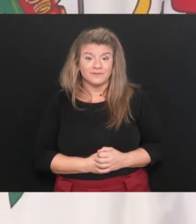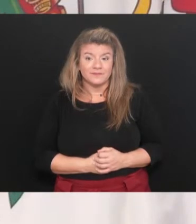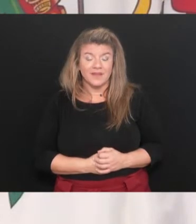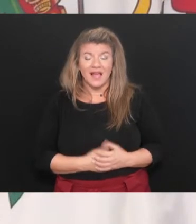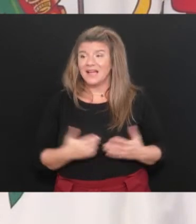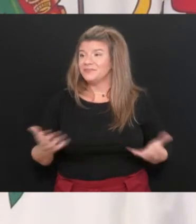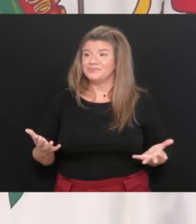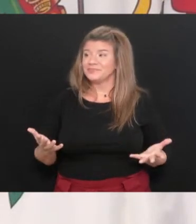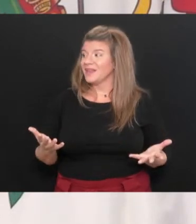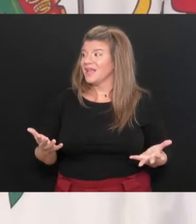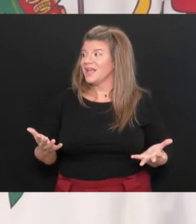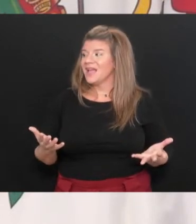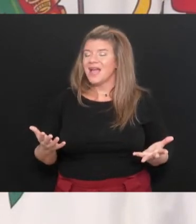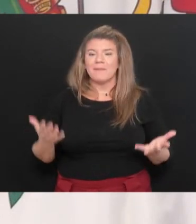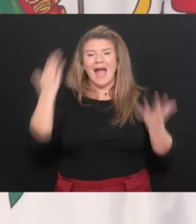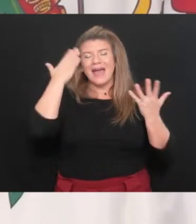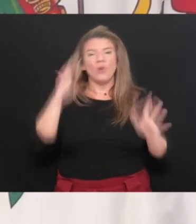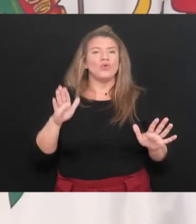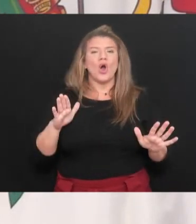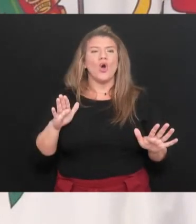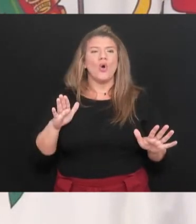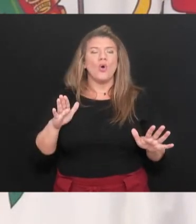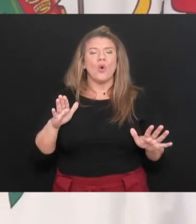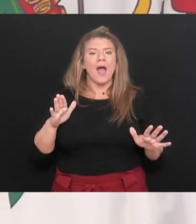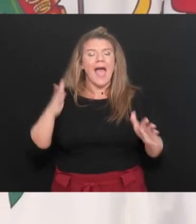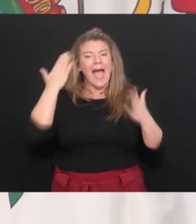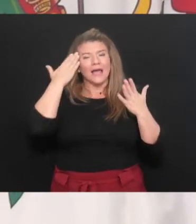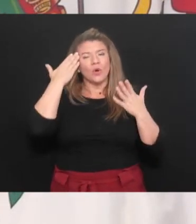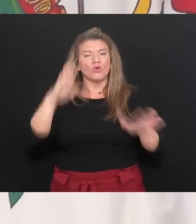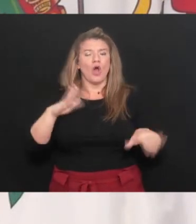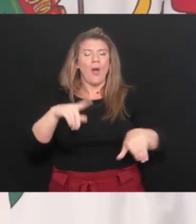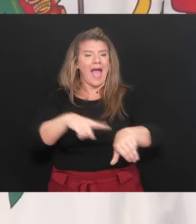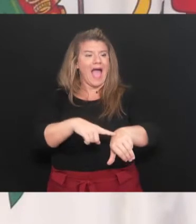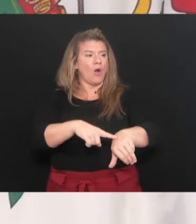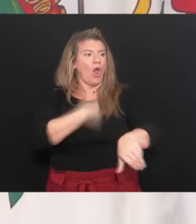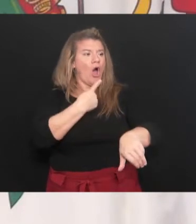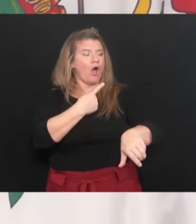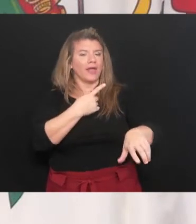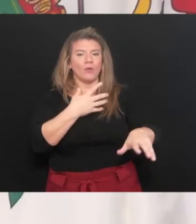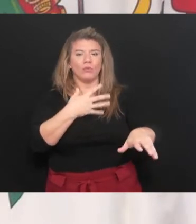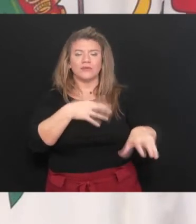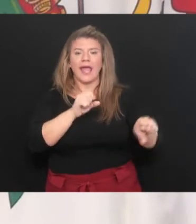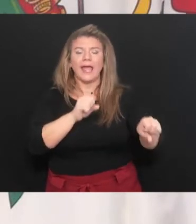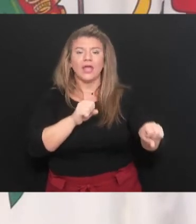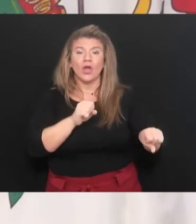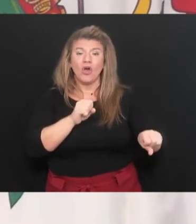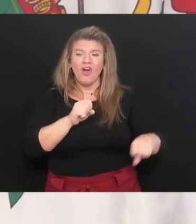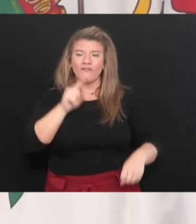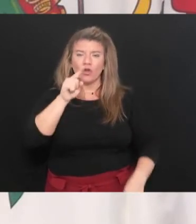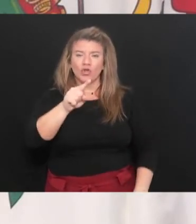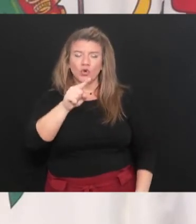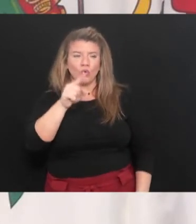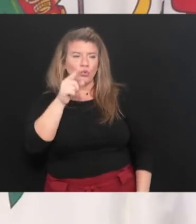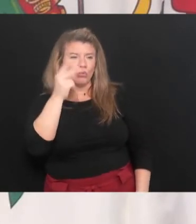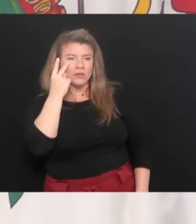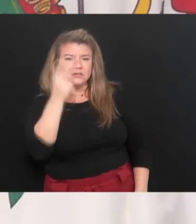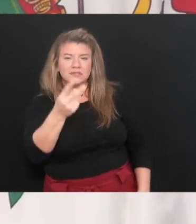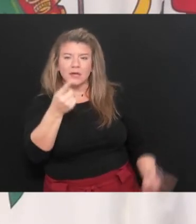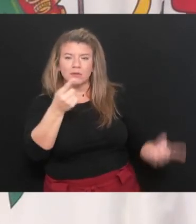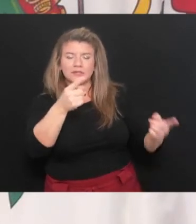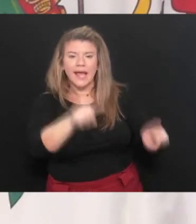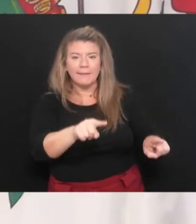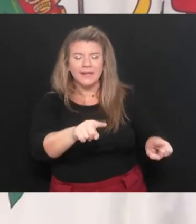I don't know how long it will take or what it will take for you to really hear me and hear me